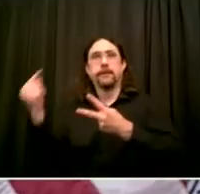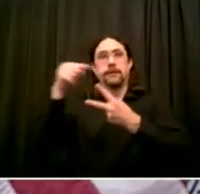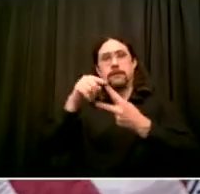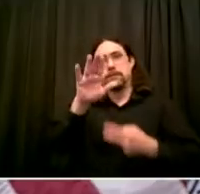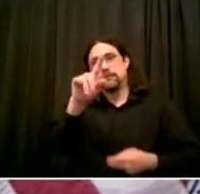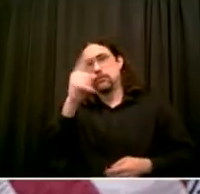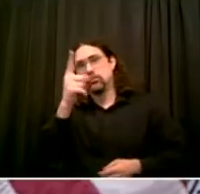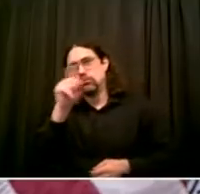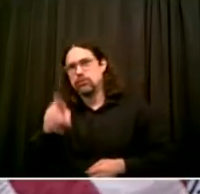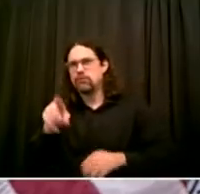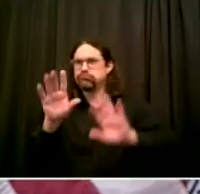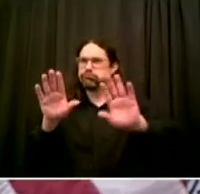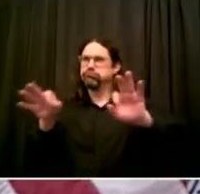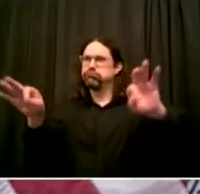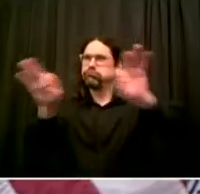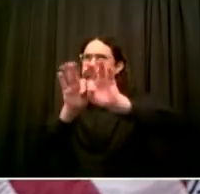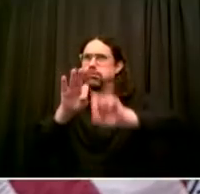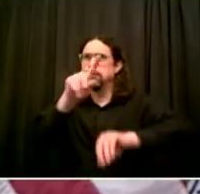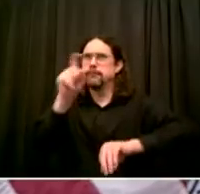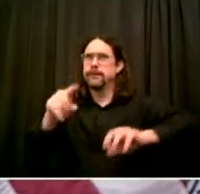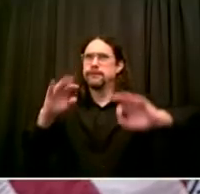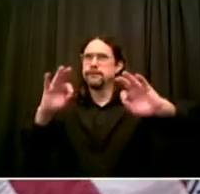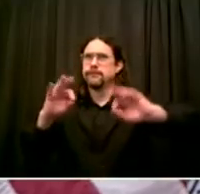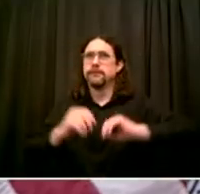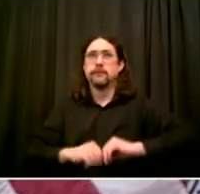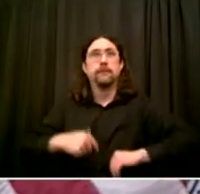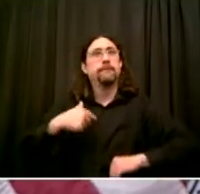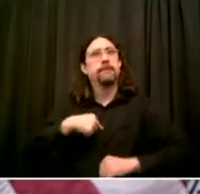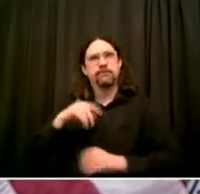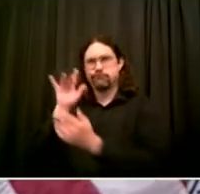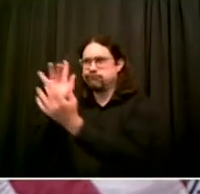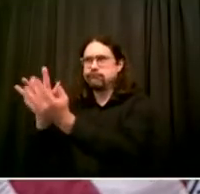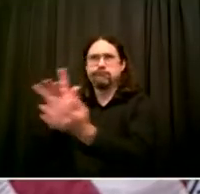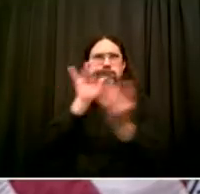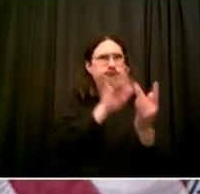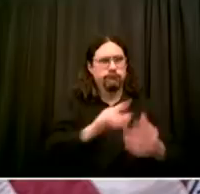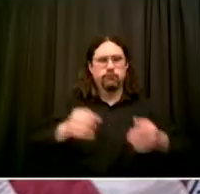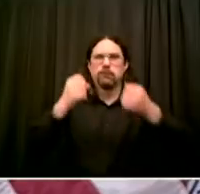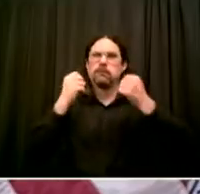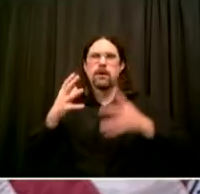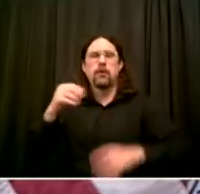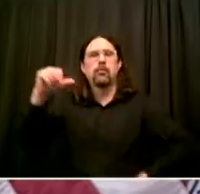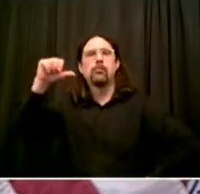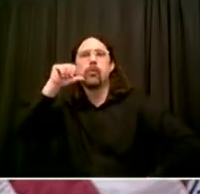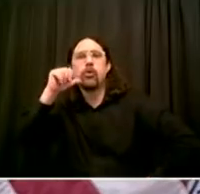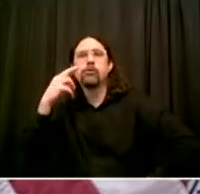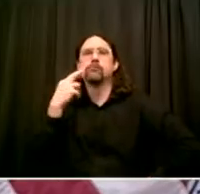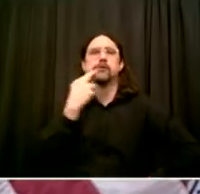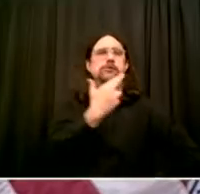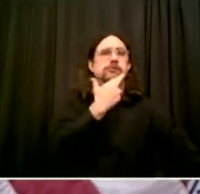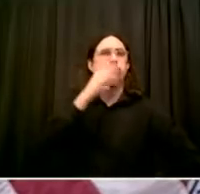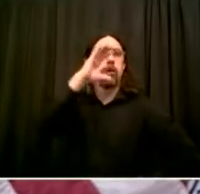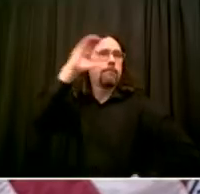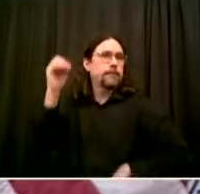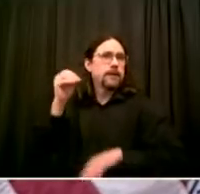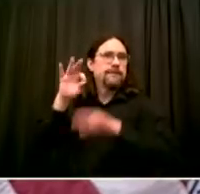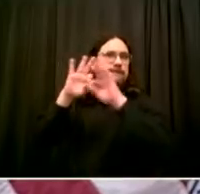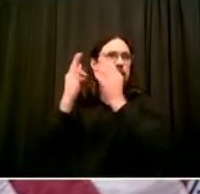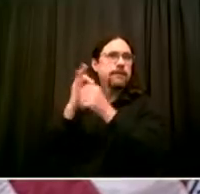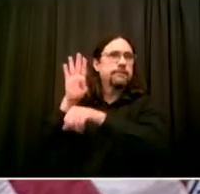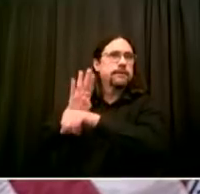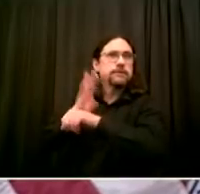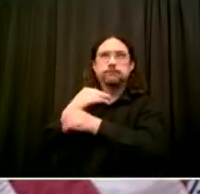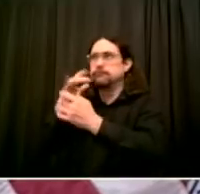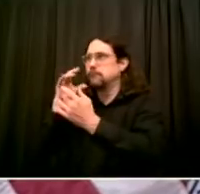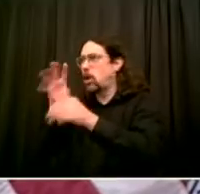There's a lot of excitement about this possibility. Now, it's not in phase 1 as it's structured now. And again,